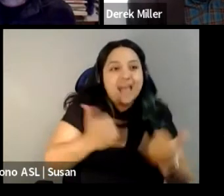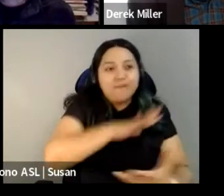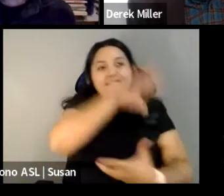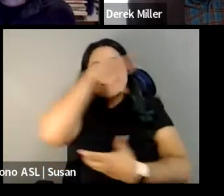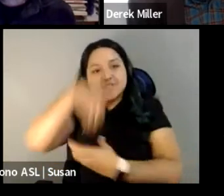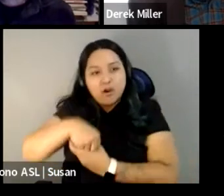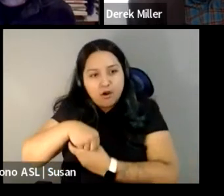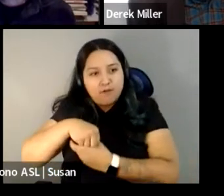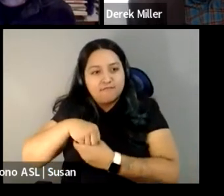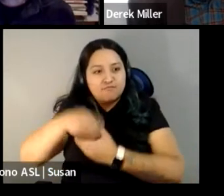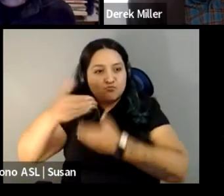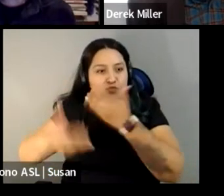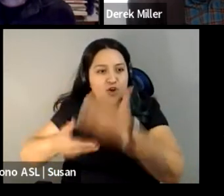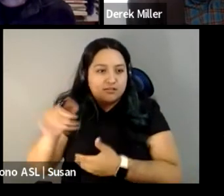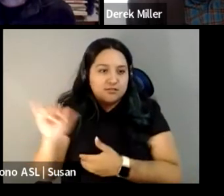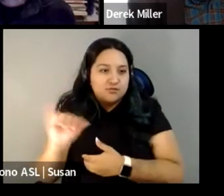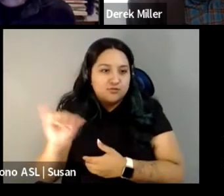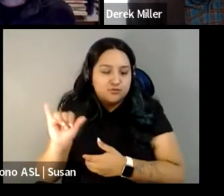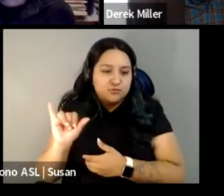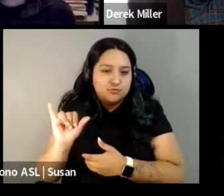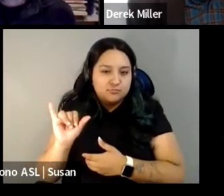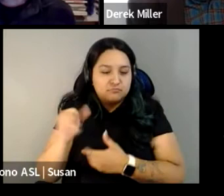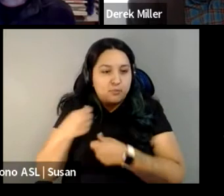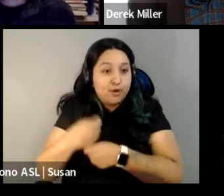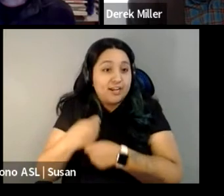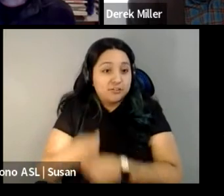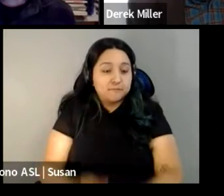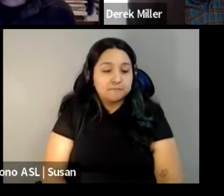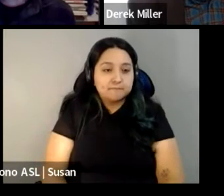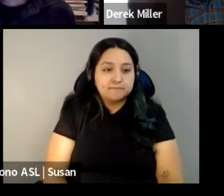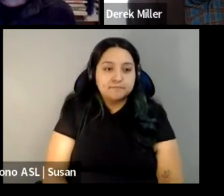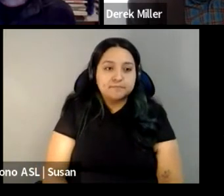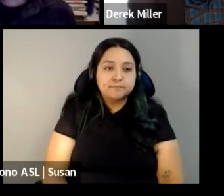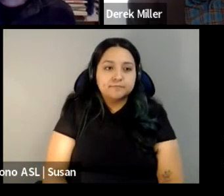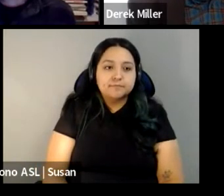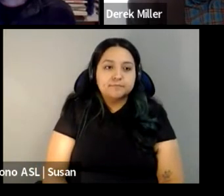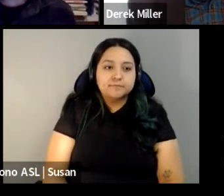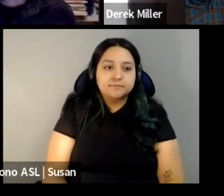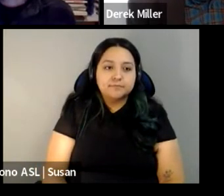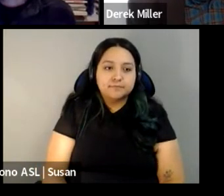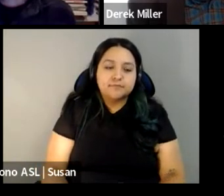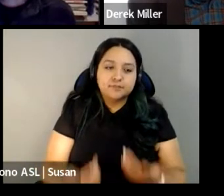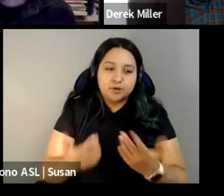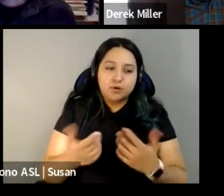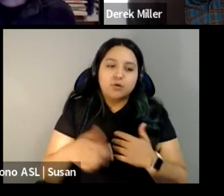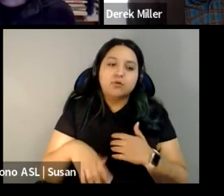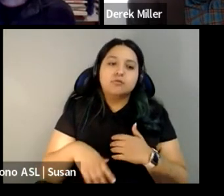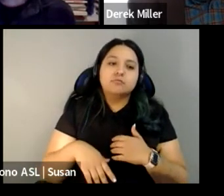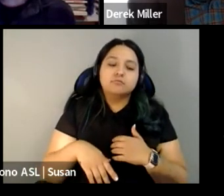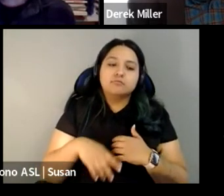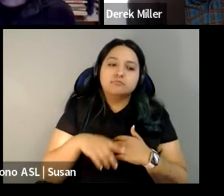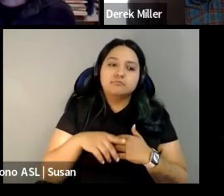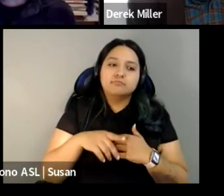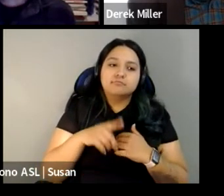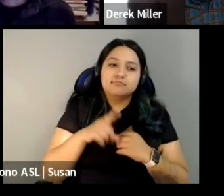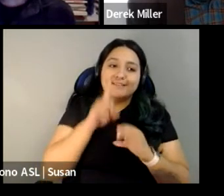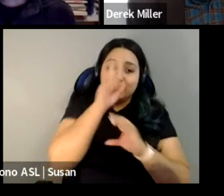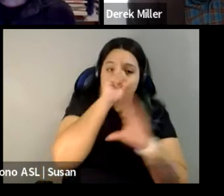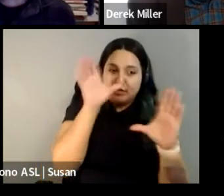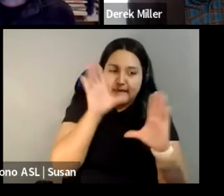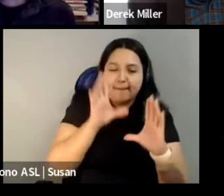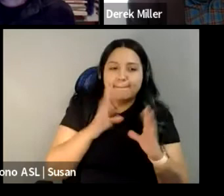in this process of production. So I have a dream, life cycle of performance, get that done.